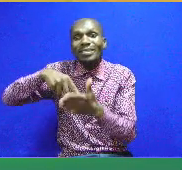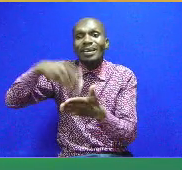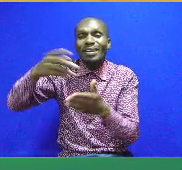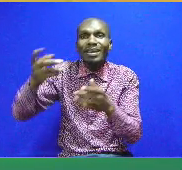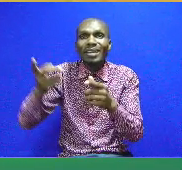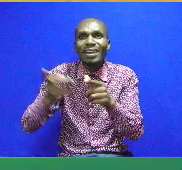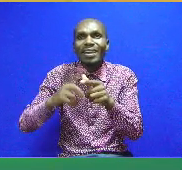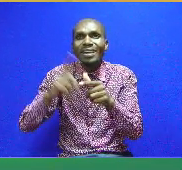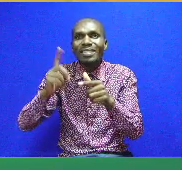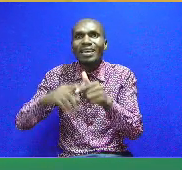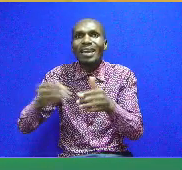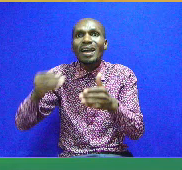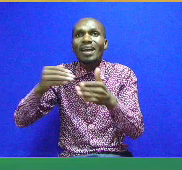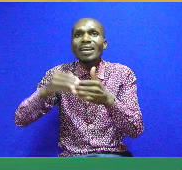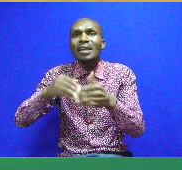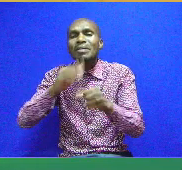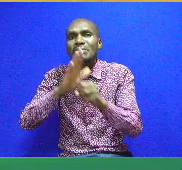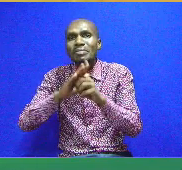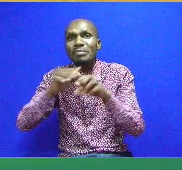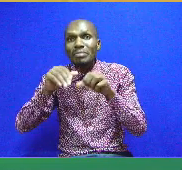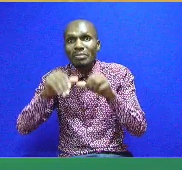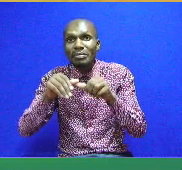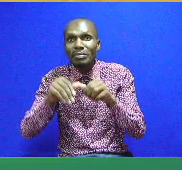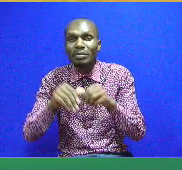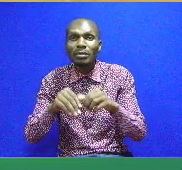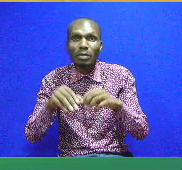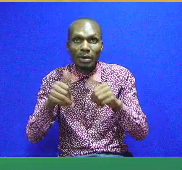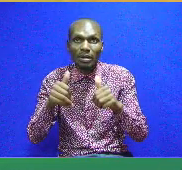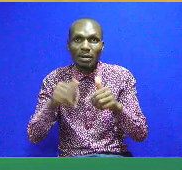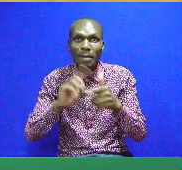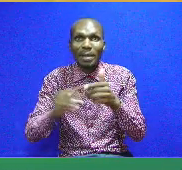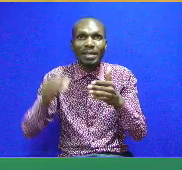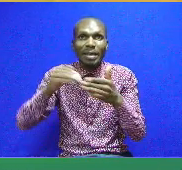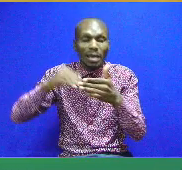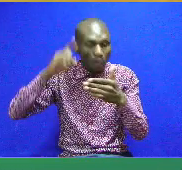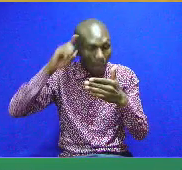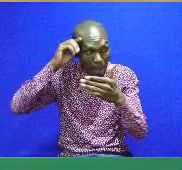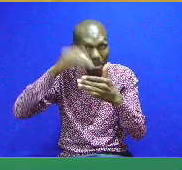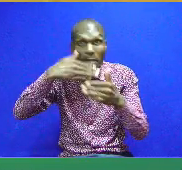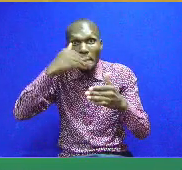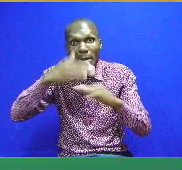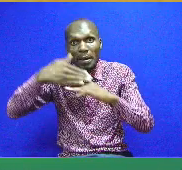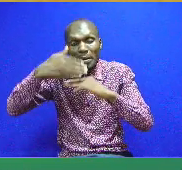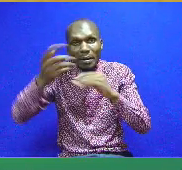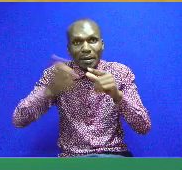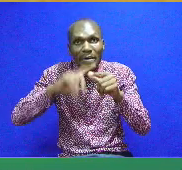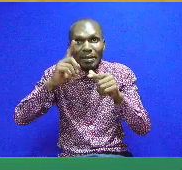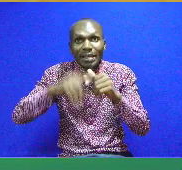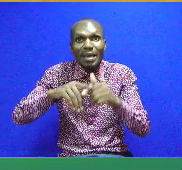So wana stop moment. It's sad, but we are hoping for the better. Maybe after these 2 years